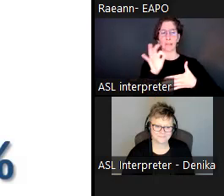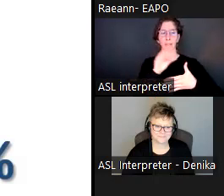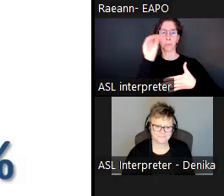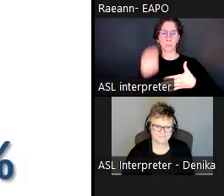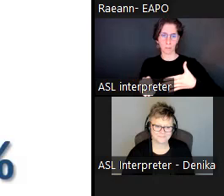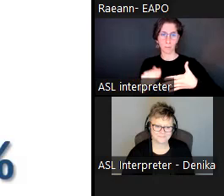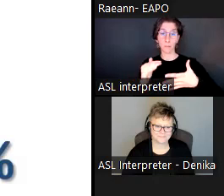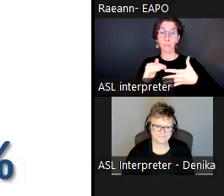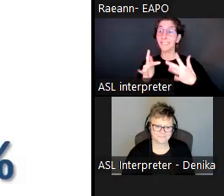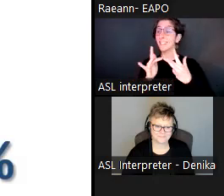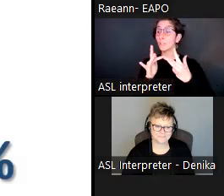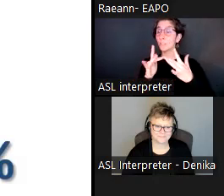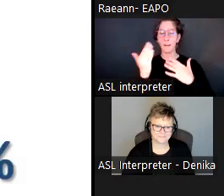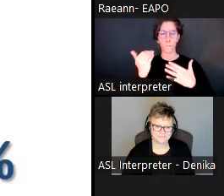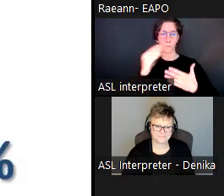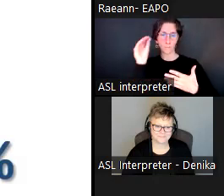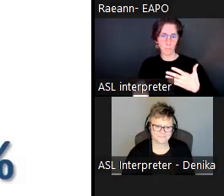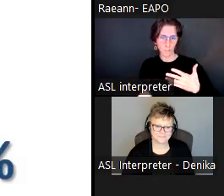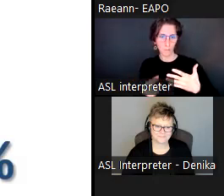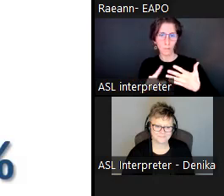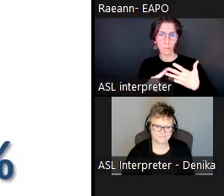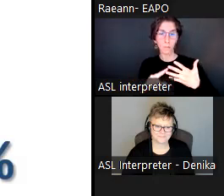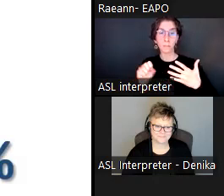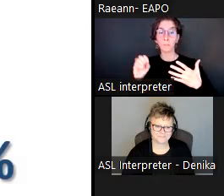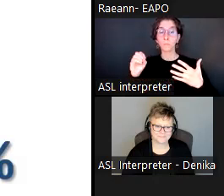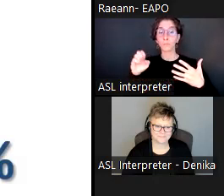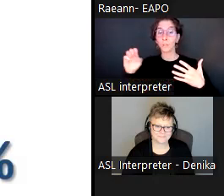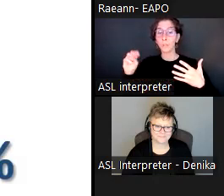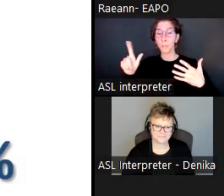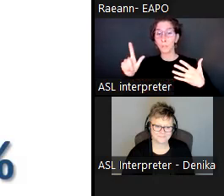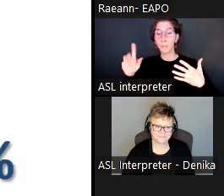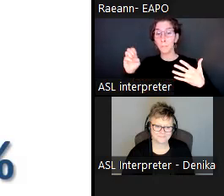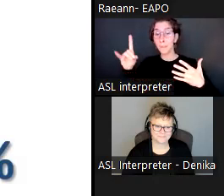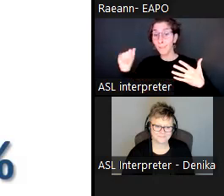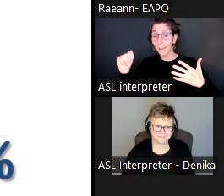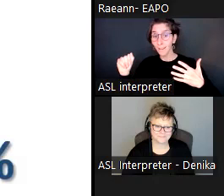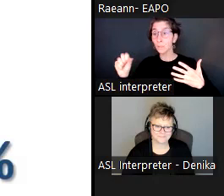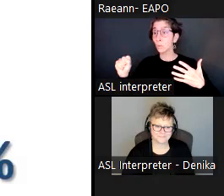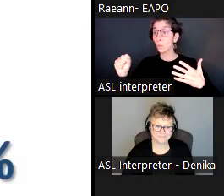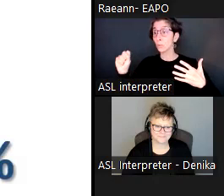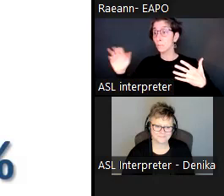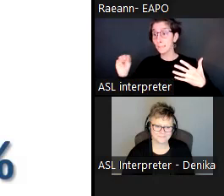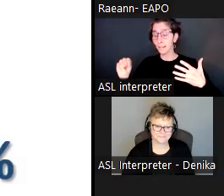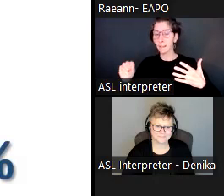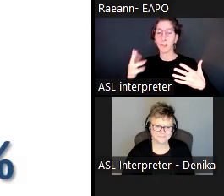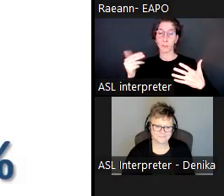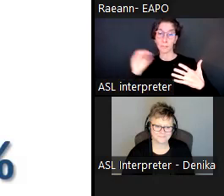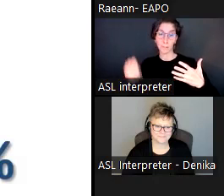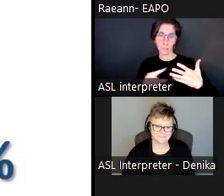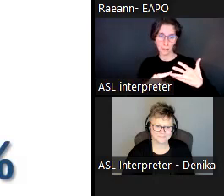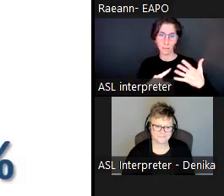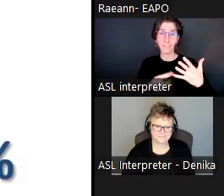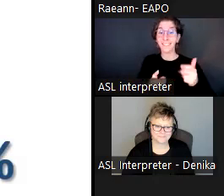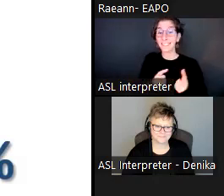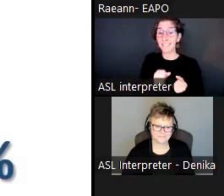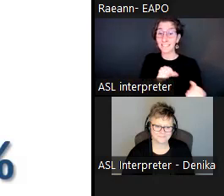internet, 14%, social media, 13%, text message, 10%,